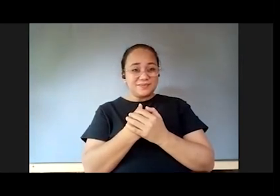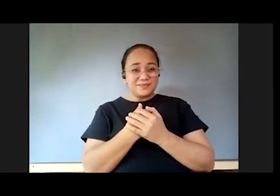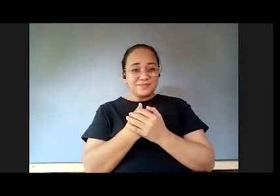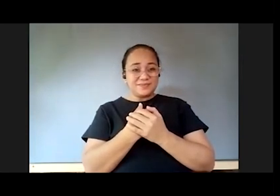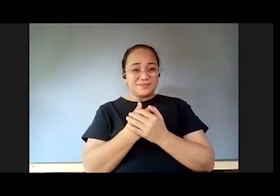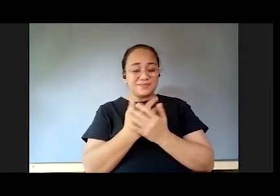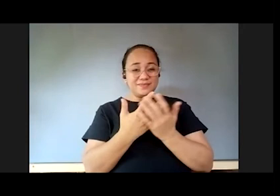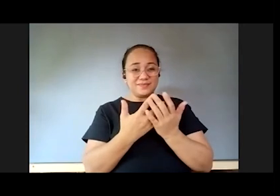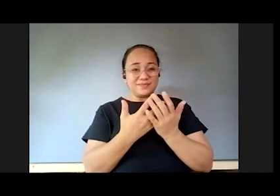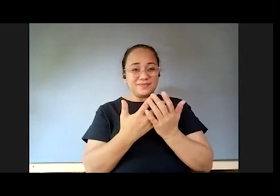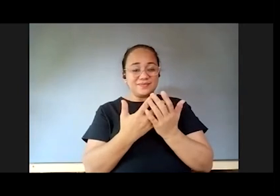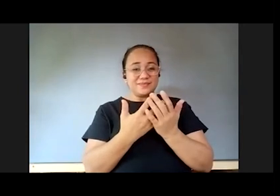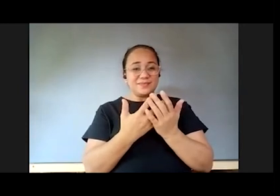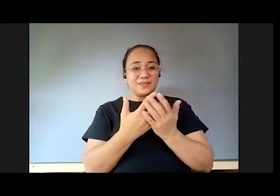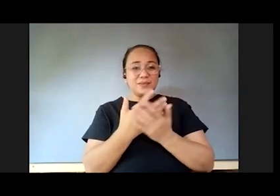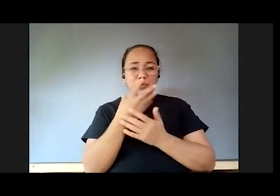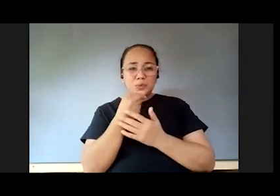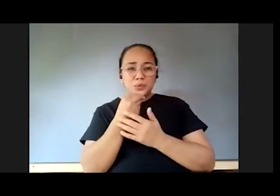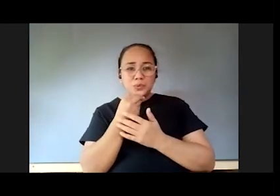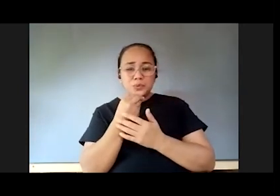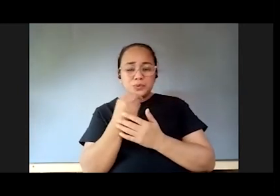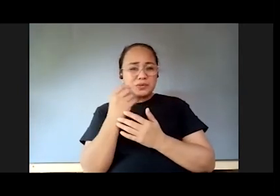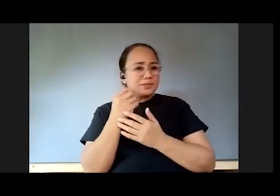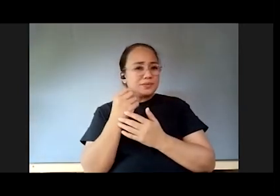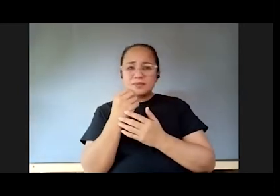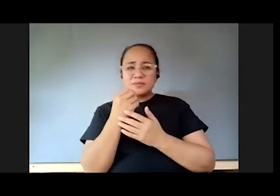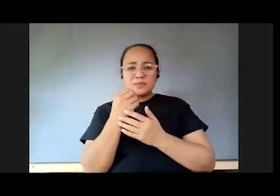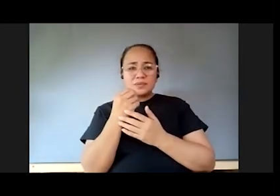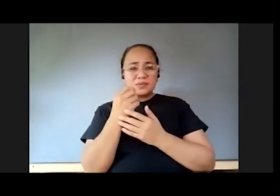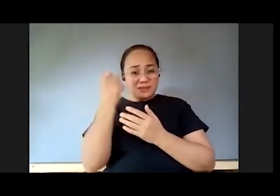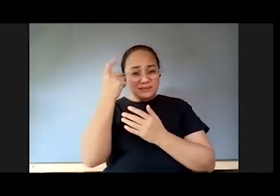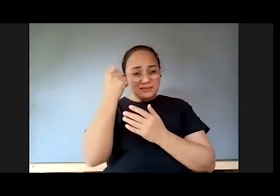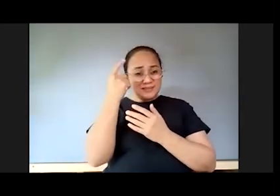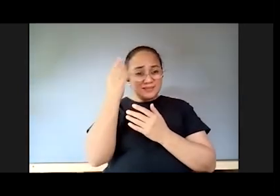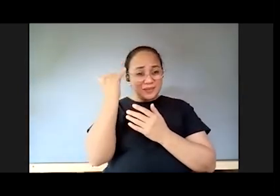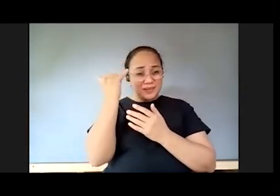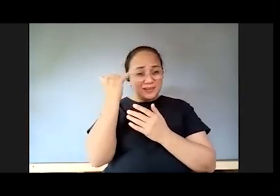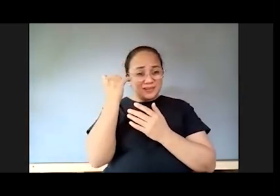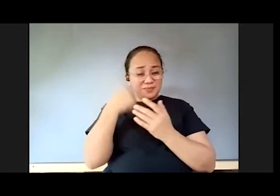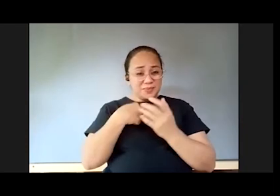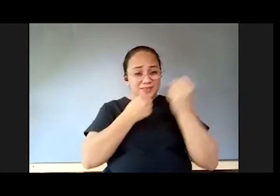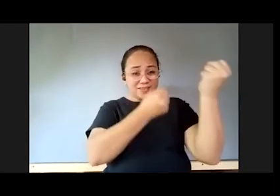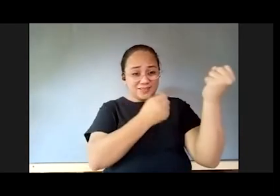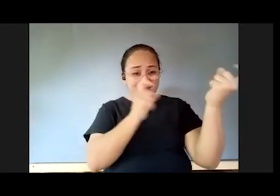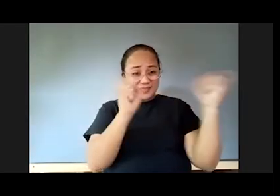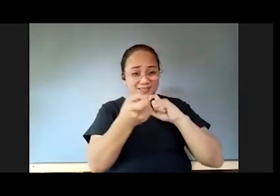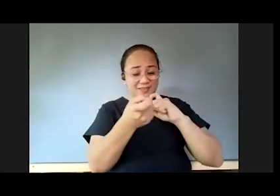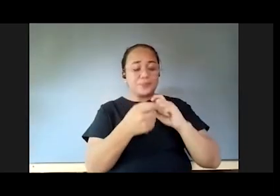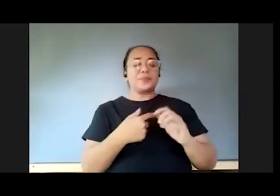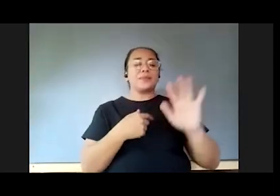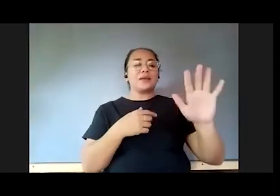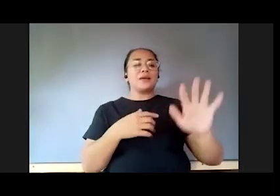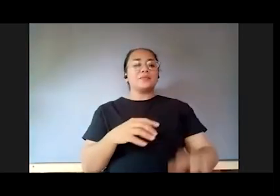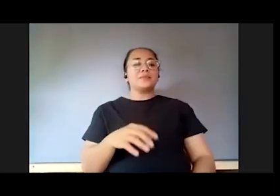Who is? Peebs is shaking his head no. Okay. There is no have in those